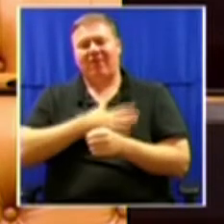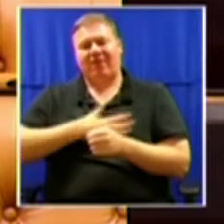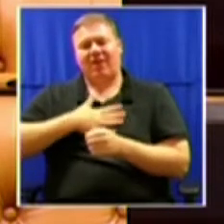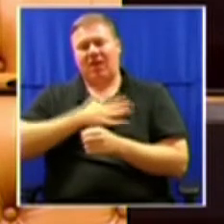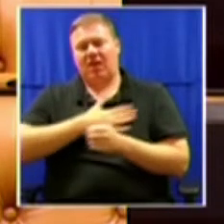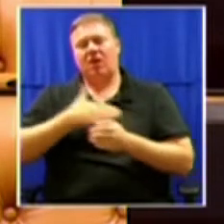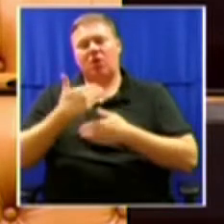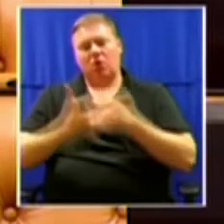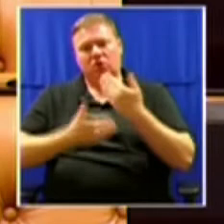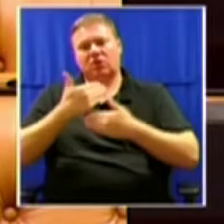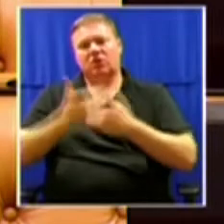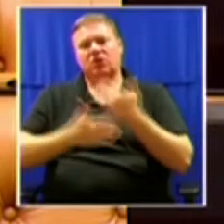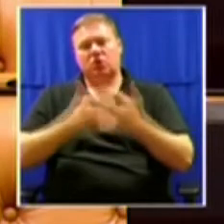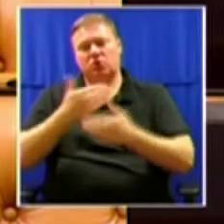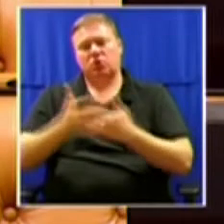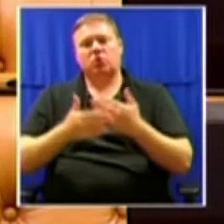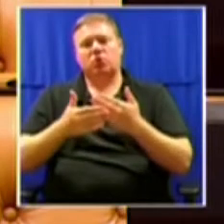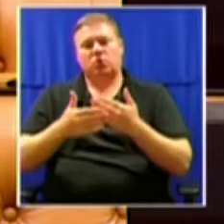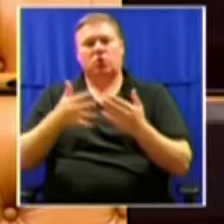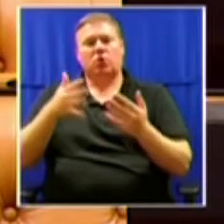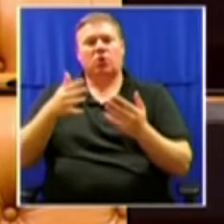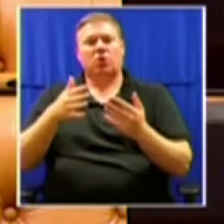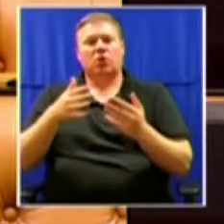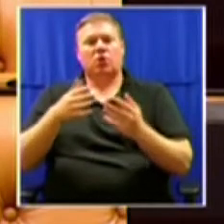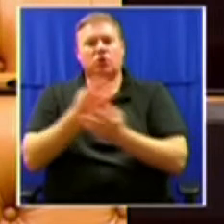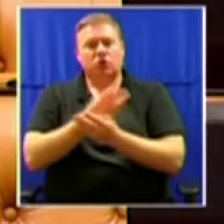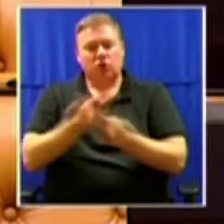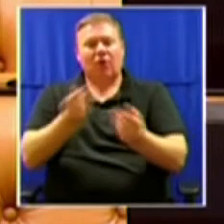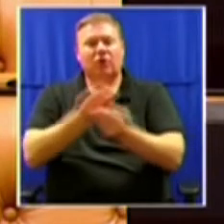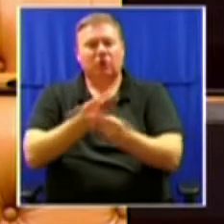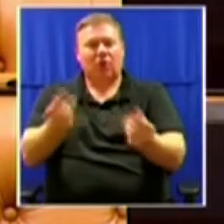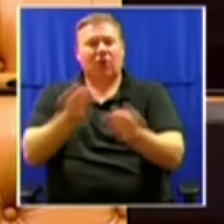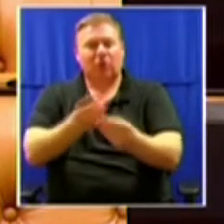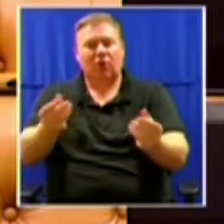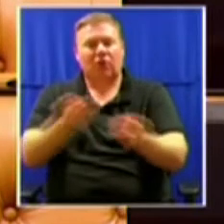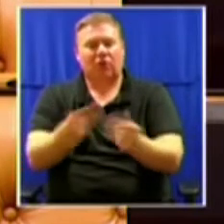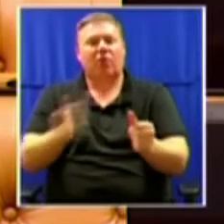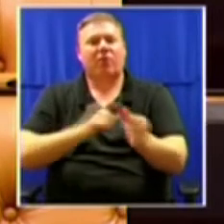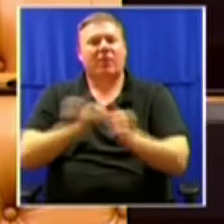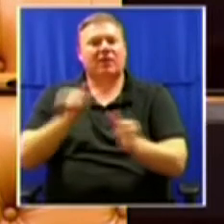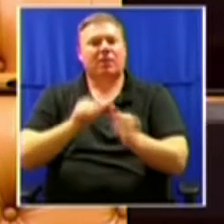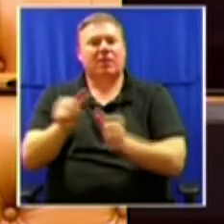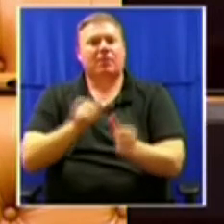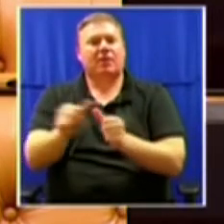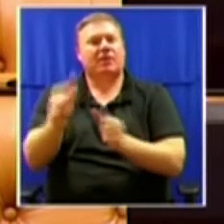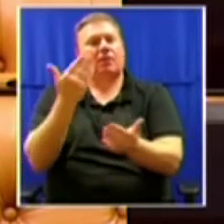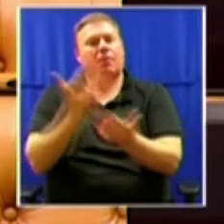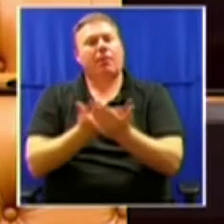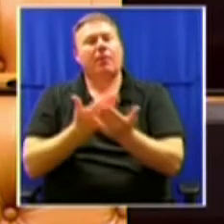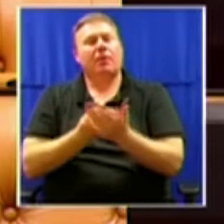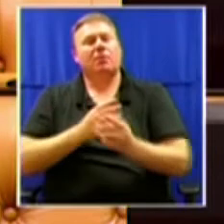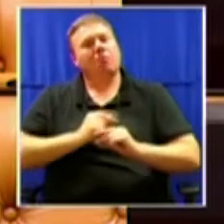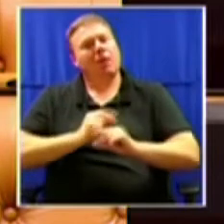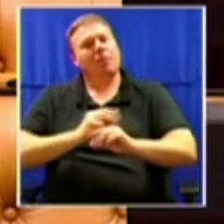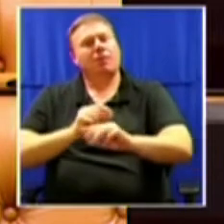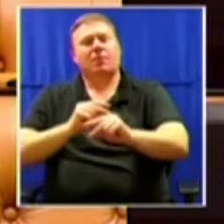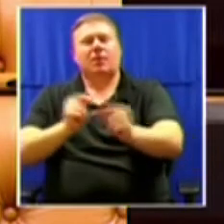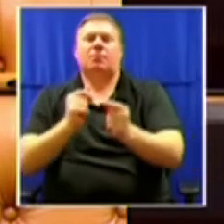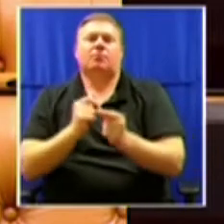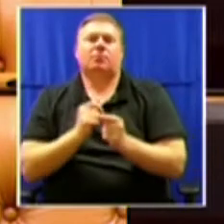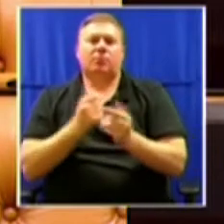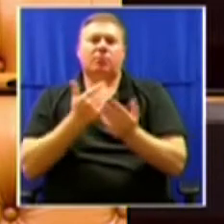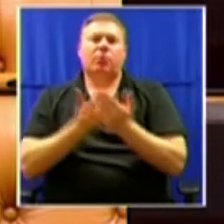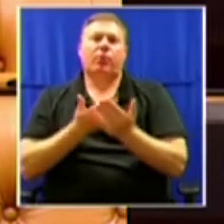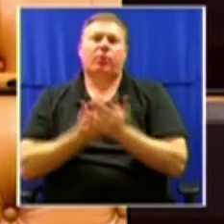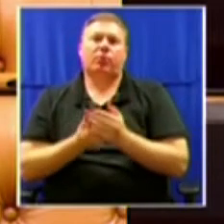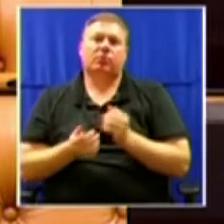continue this trajectory where we, as you said, we can speed up the resolution